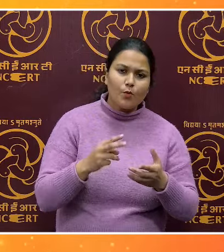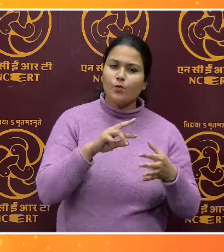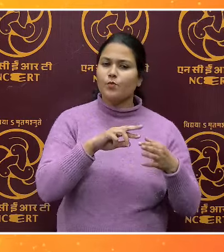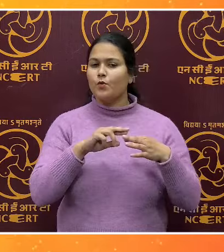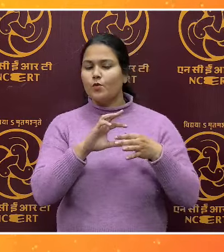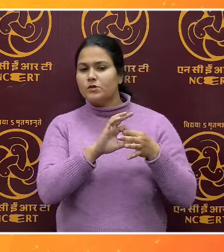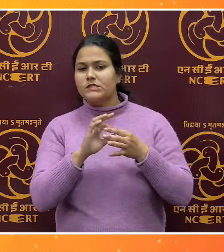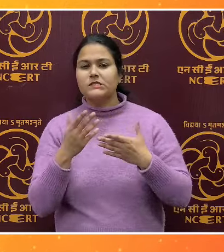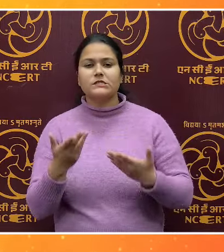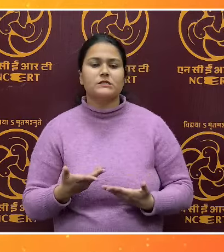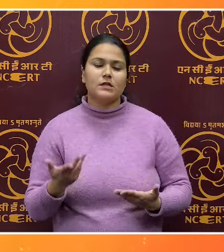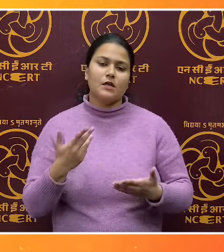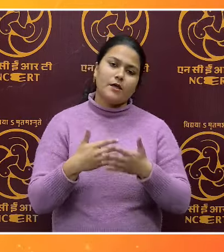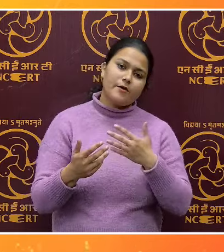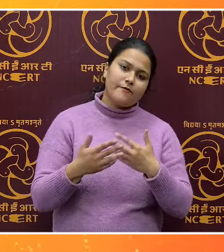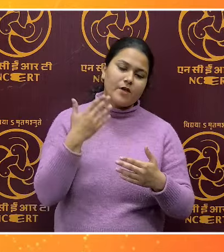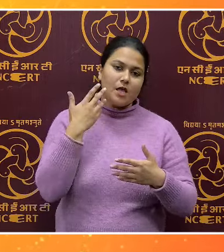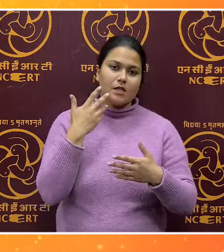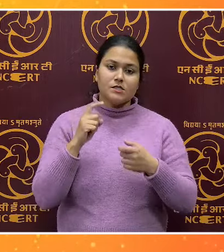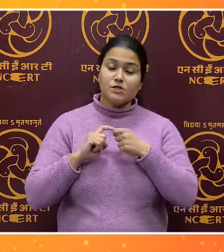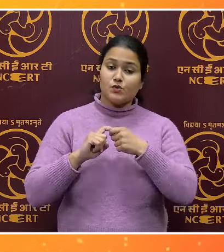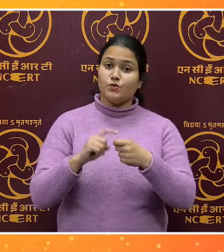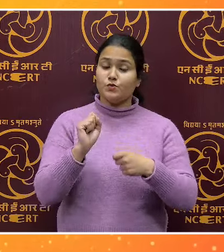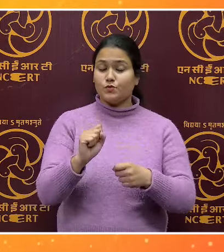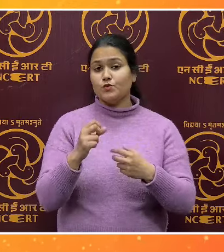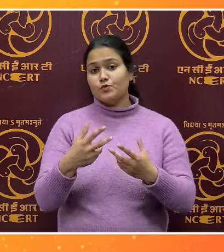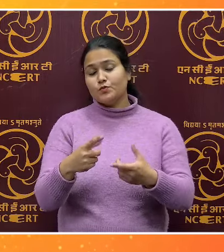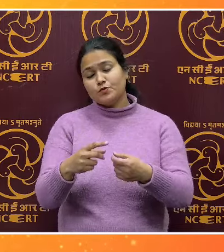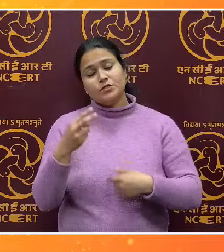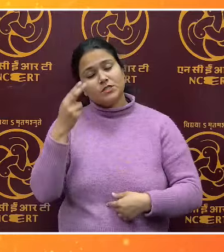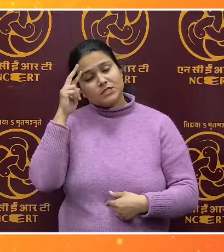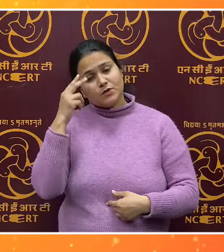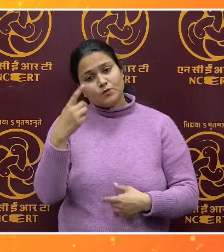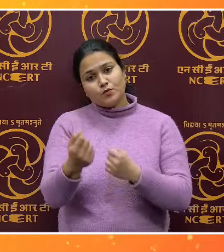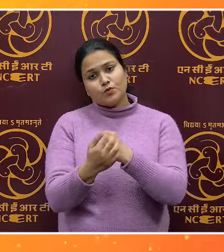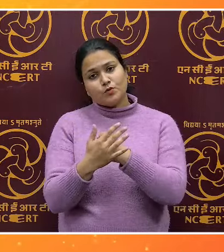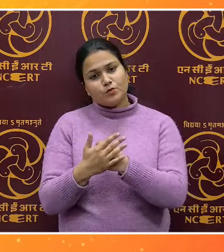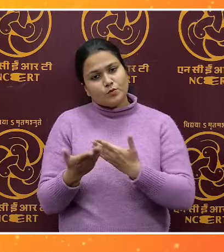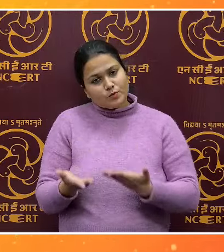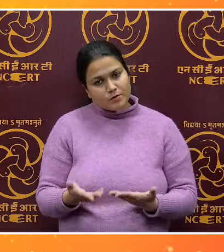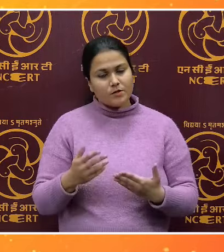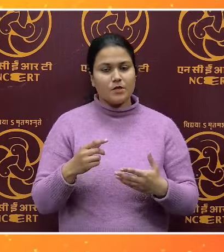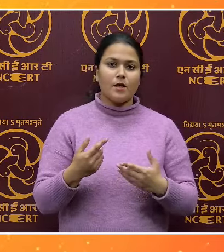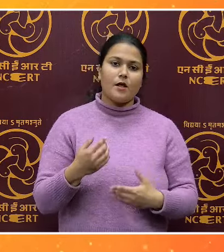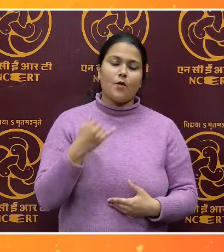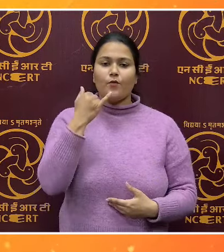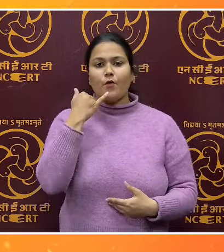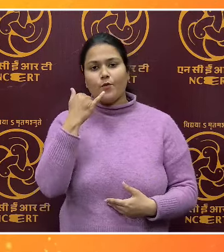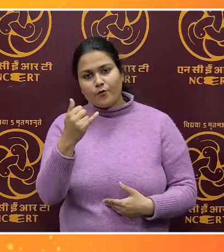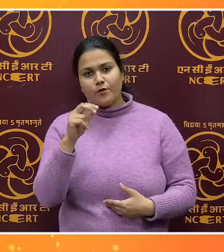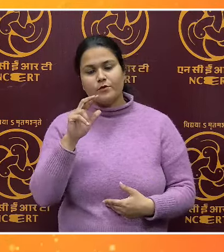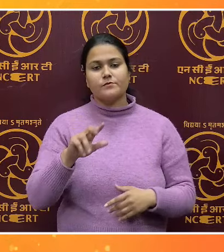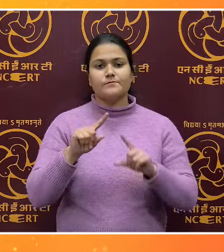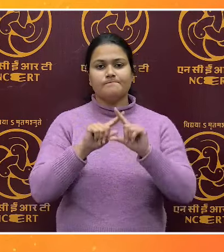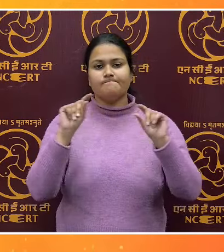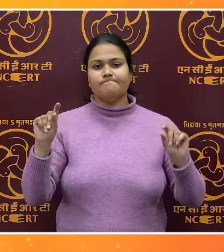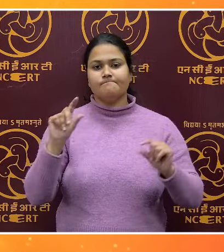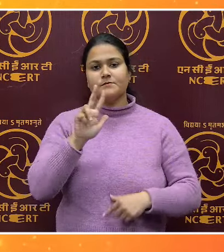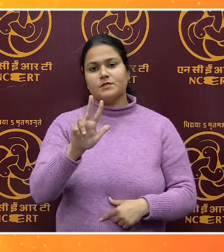it. If you have any questions, any queries, please feel free to reach out to us. Either you can give us a call on our number, that